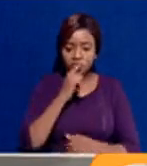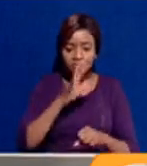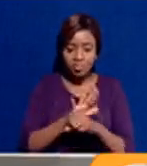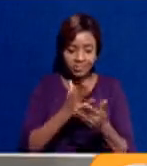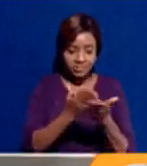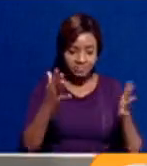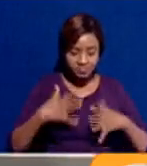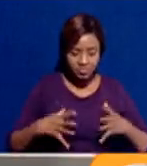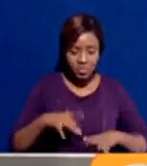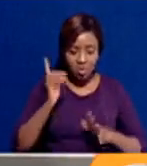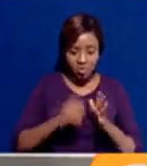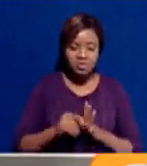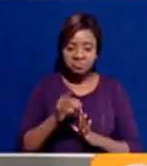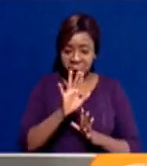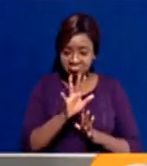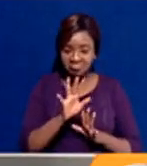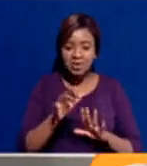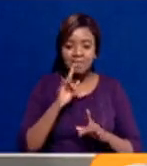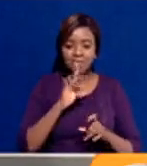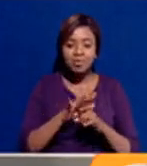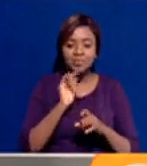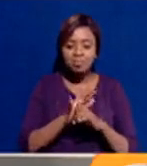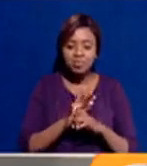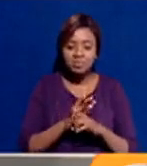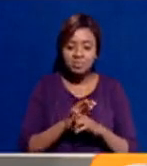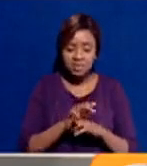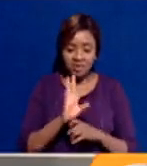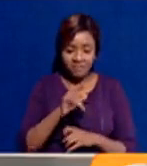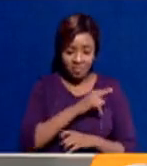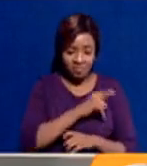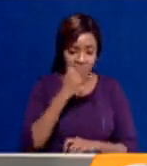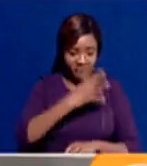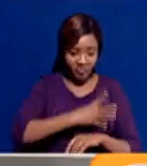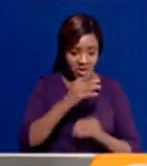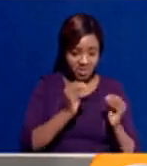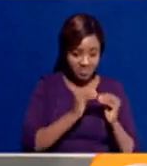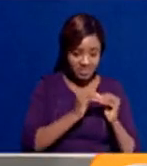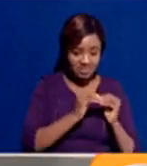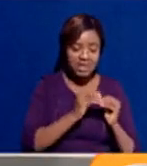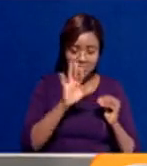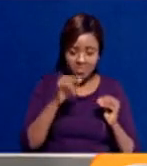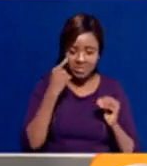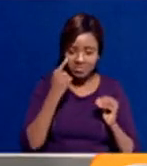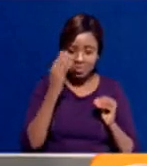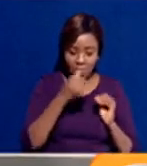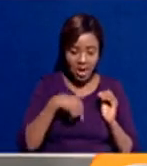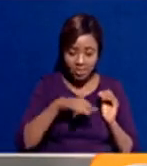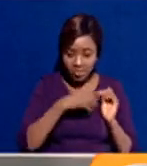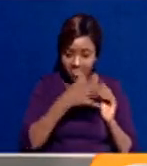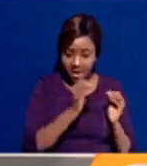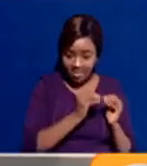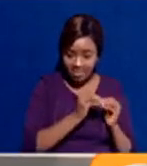that they will soon reap the fruits of the four-day-long cabinet retreat as they had laid out all